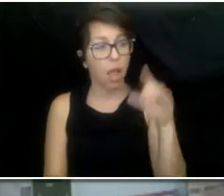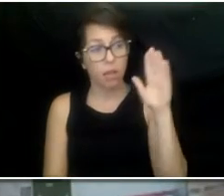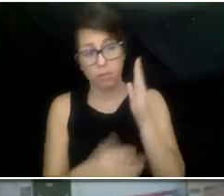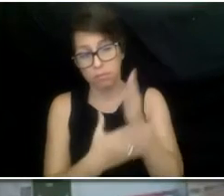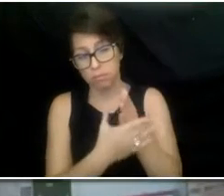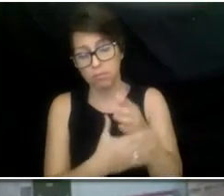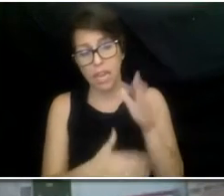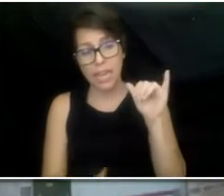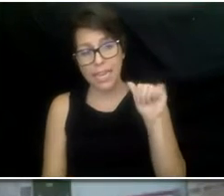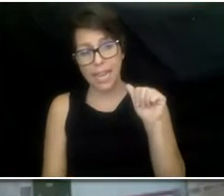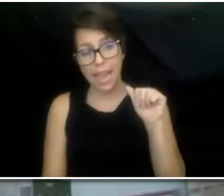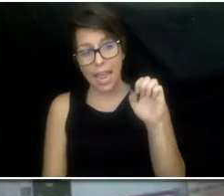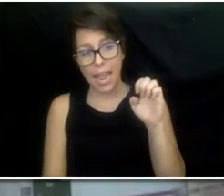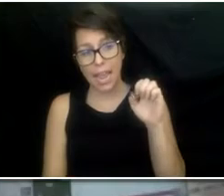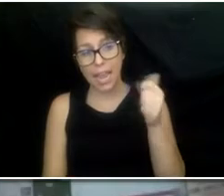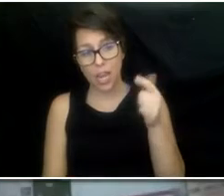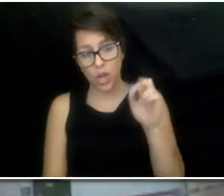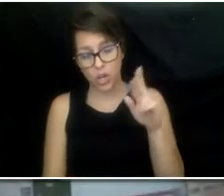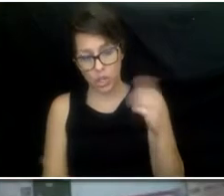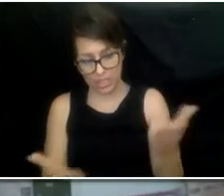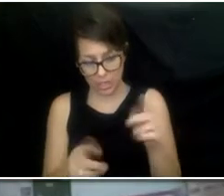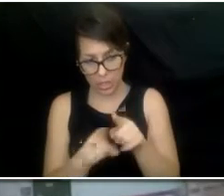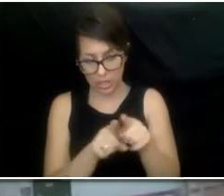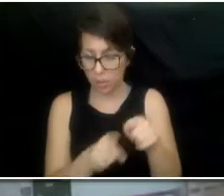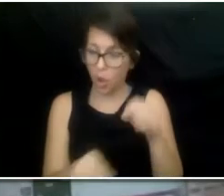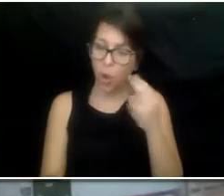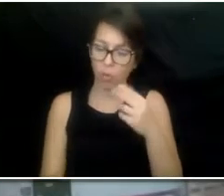toal items thank you